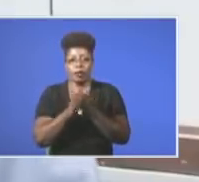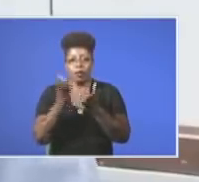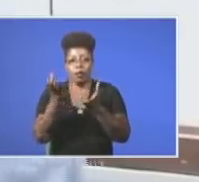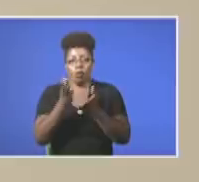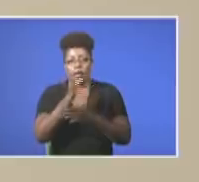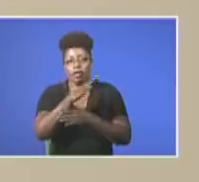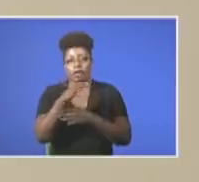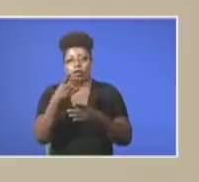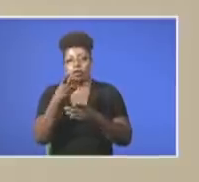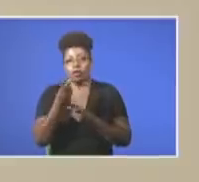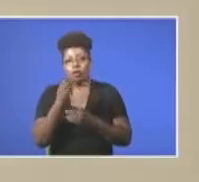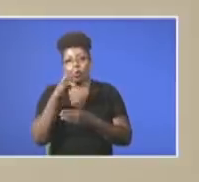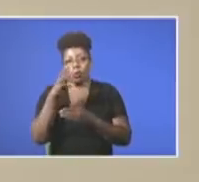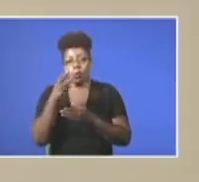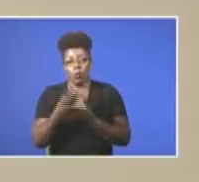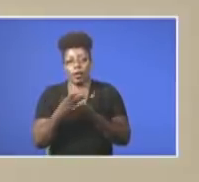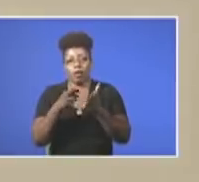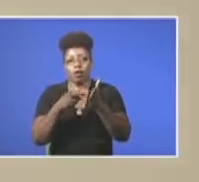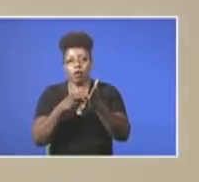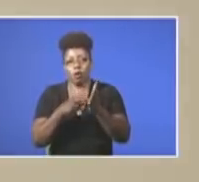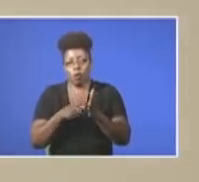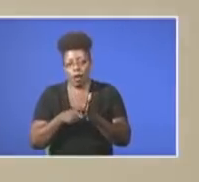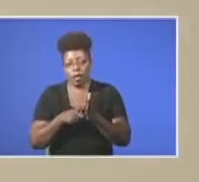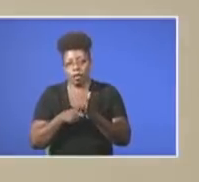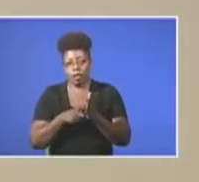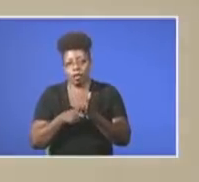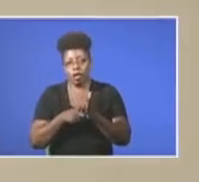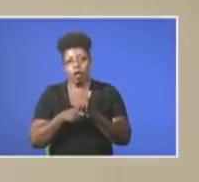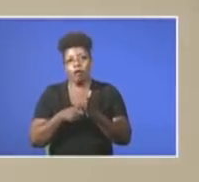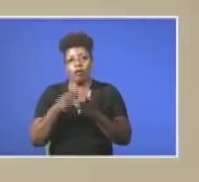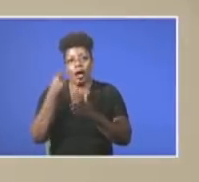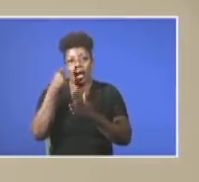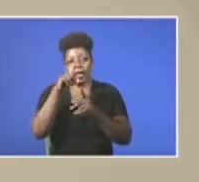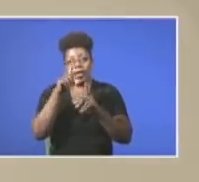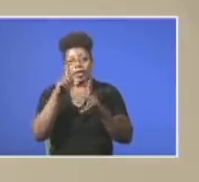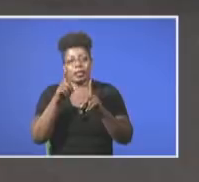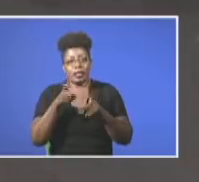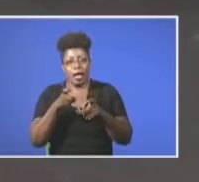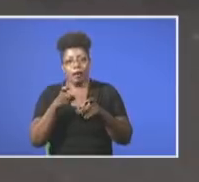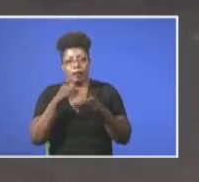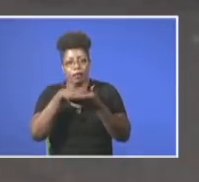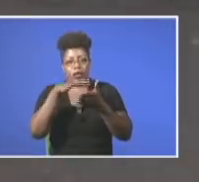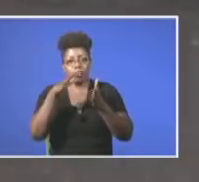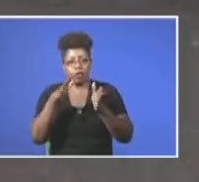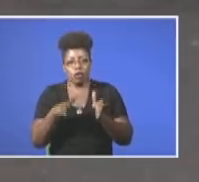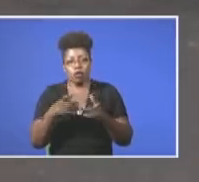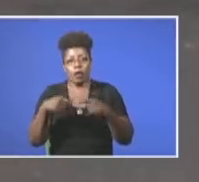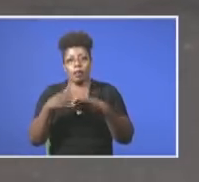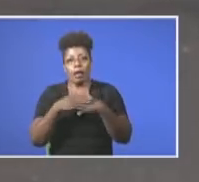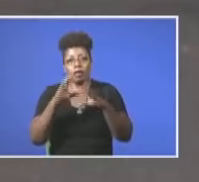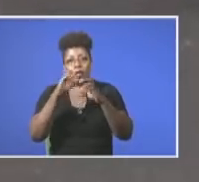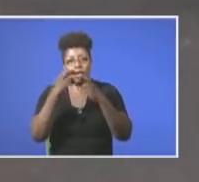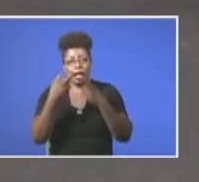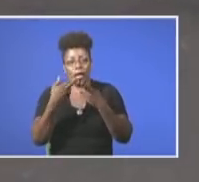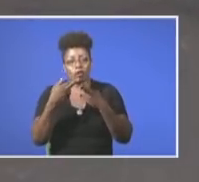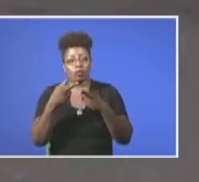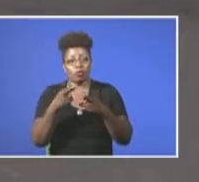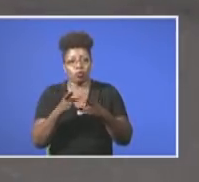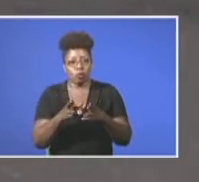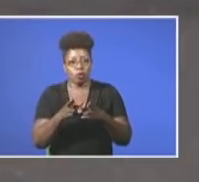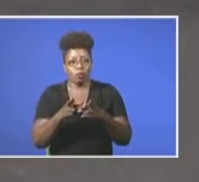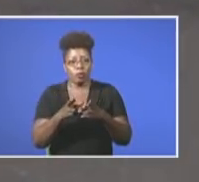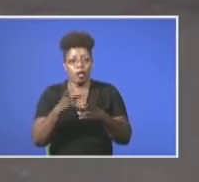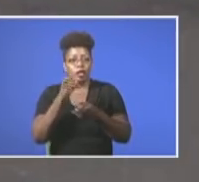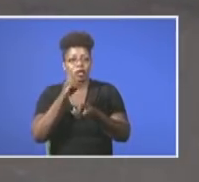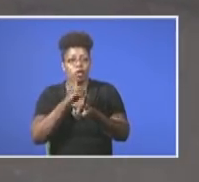do well in schools. Requests for eye examinations for students heading back to the classroom may be a bit slow, but Doctor of Optometrist at